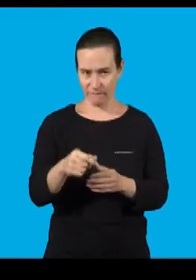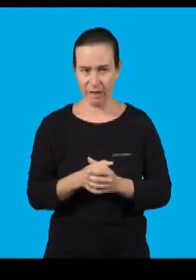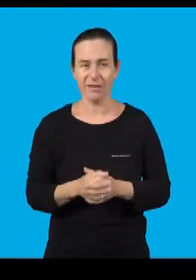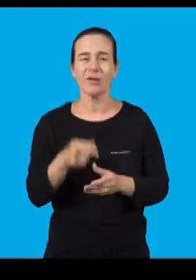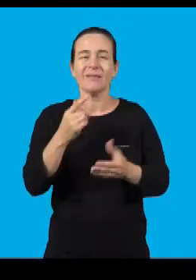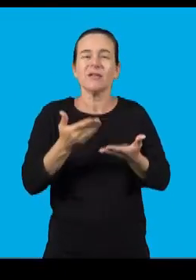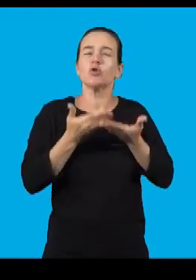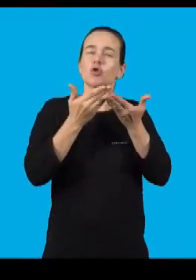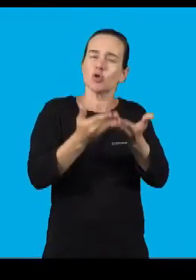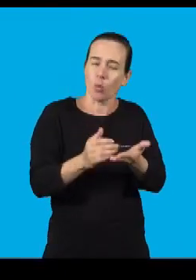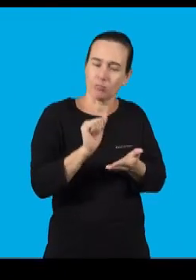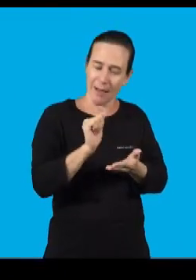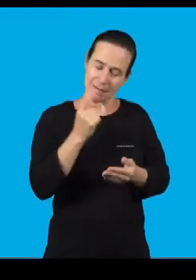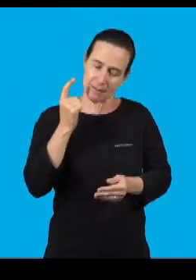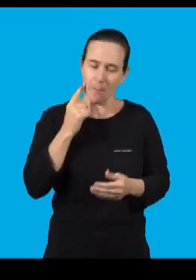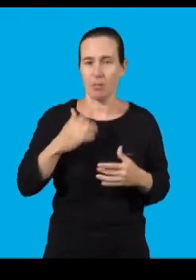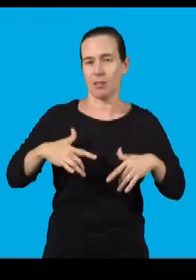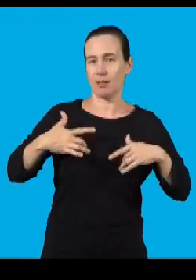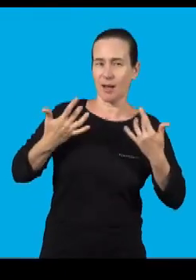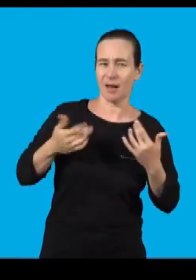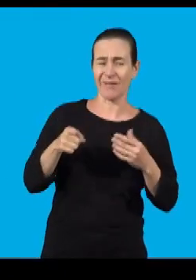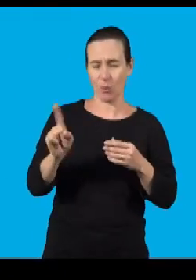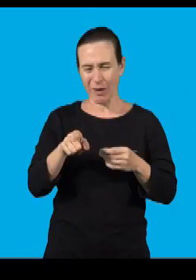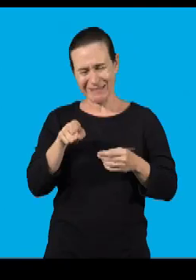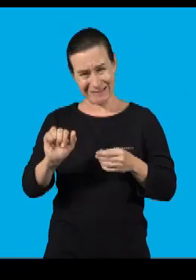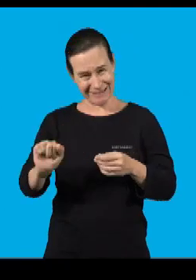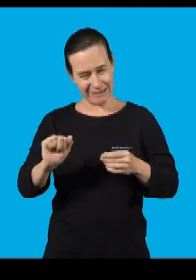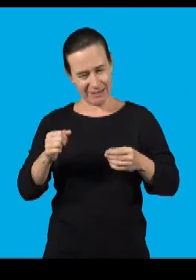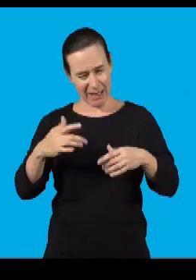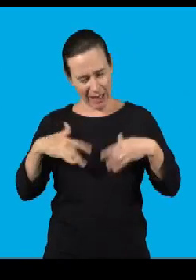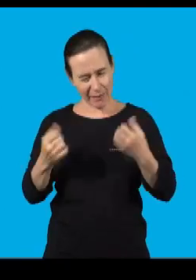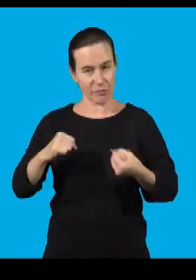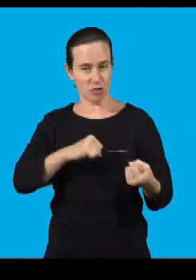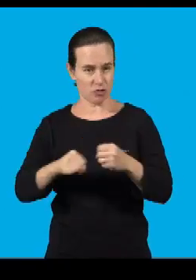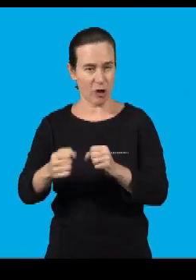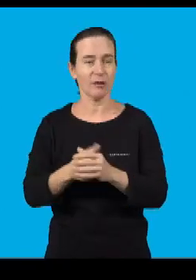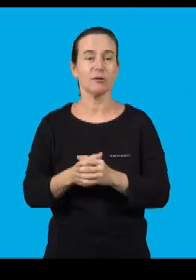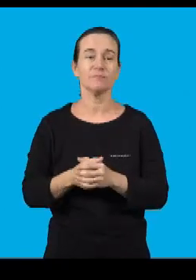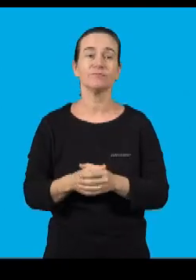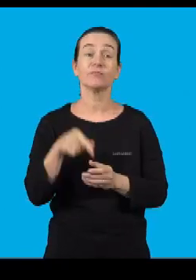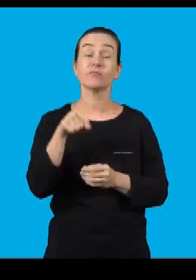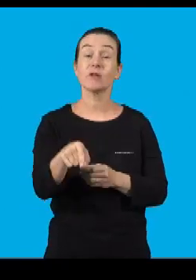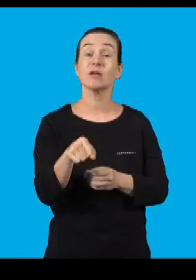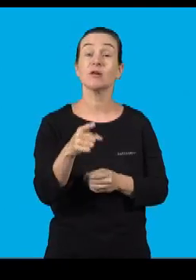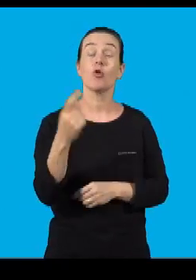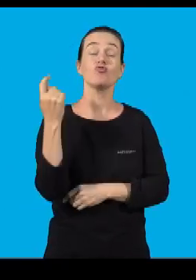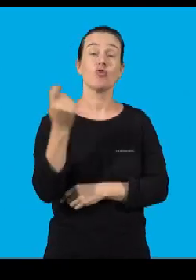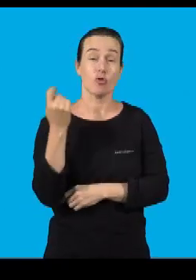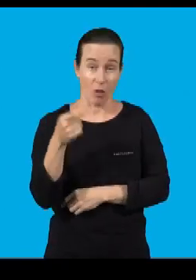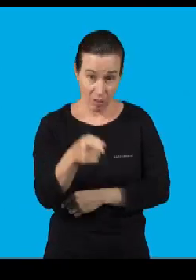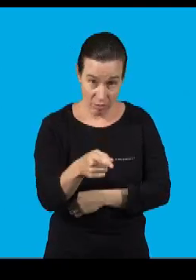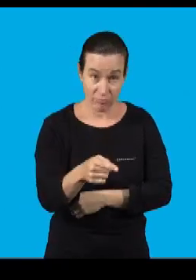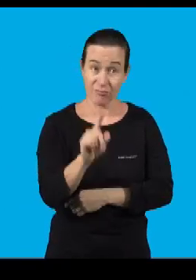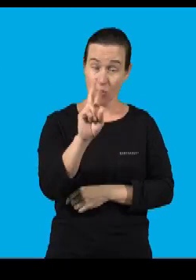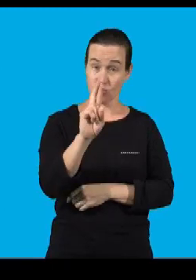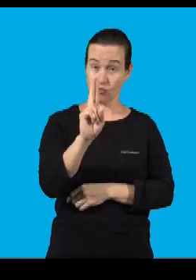setting highlights the simplicity as well as the struggles of village life. Now, please take note, we've identified the